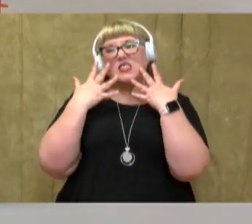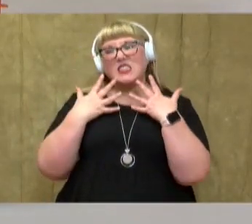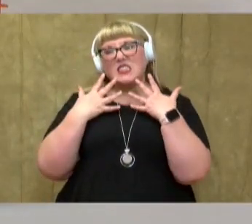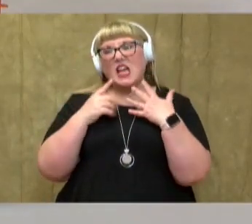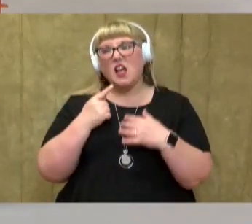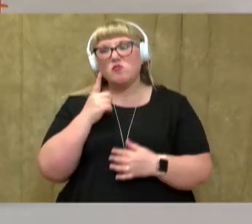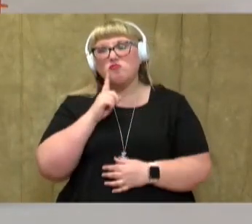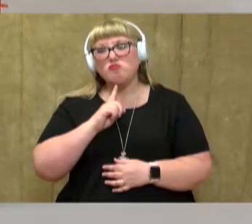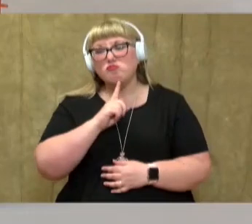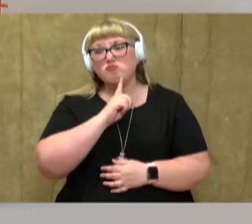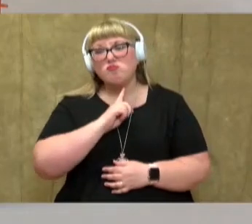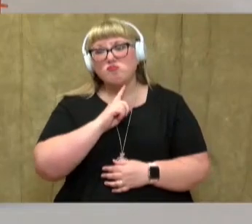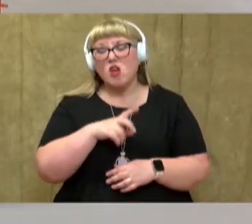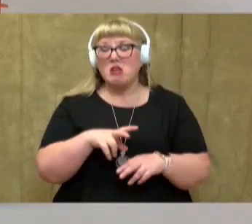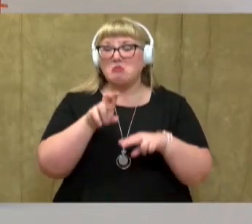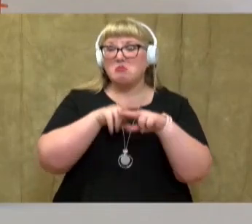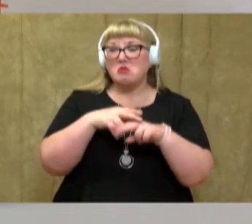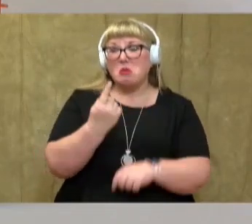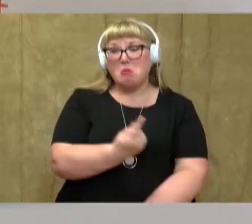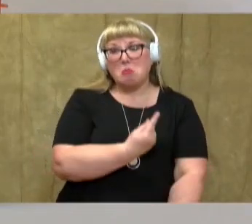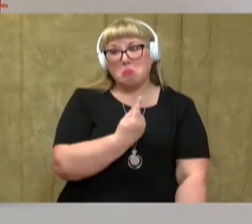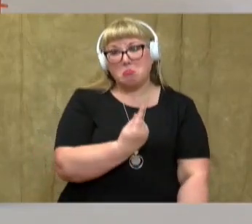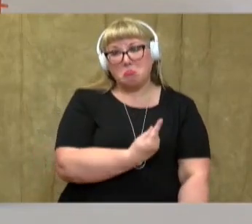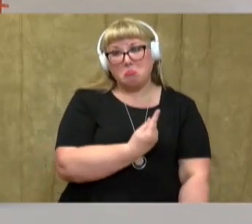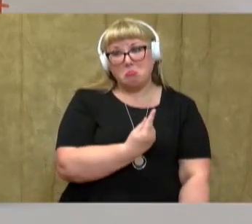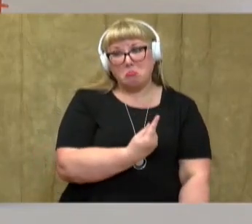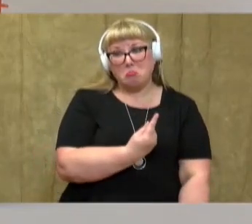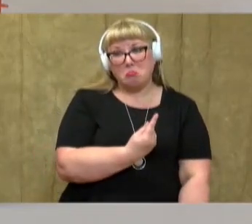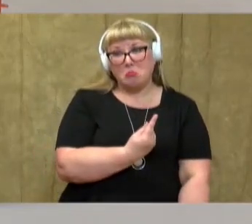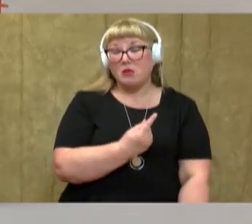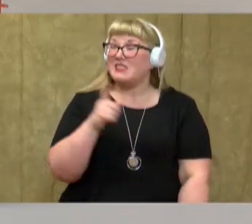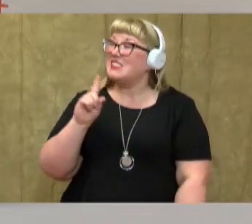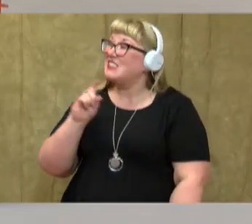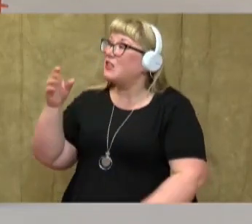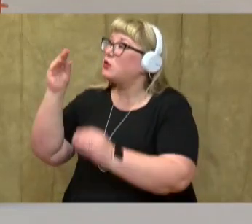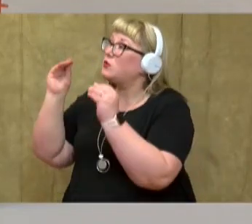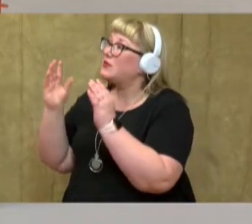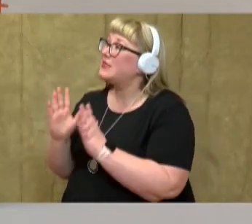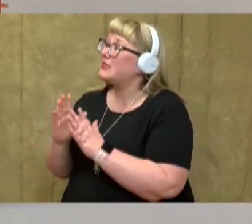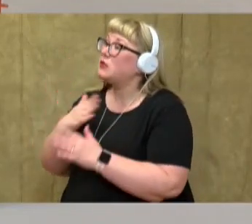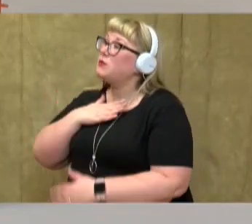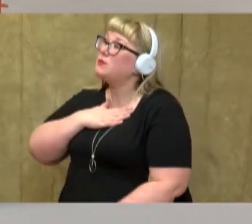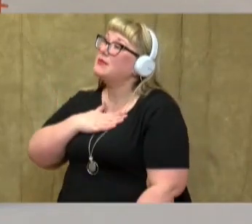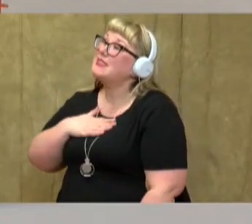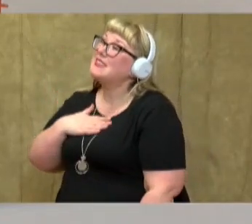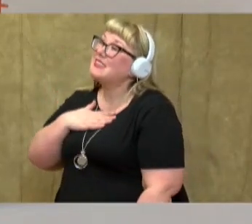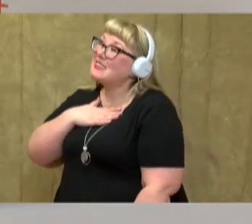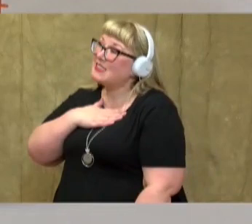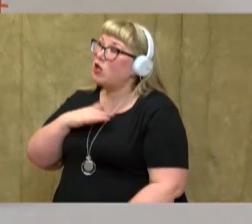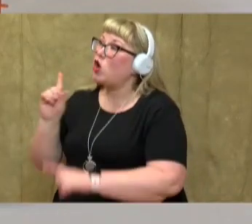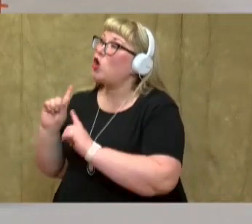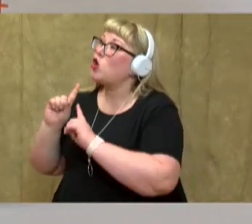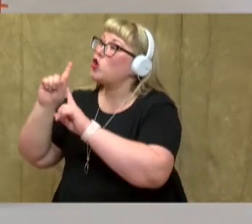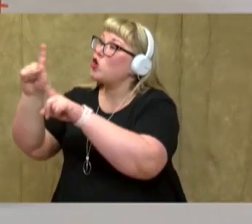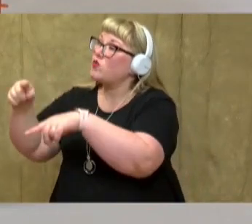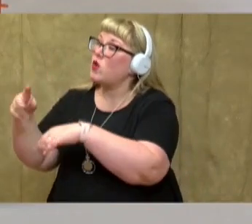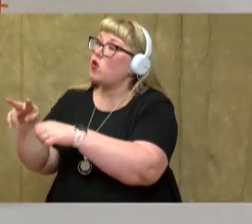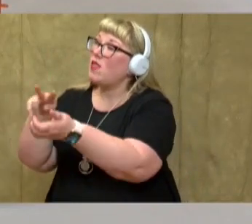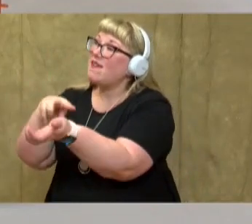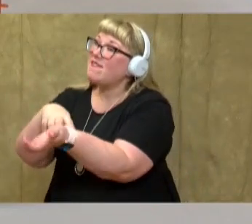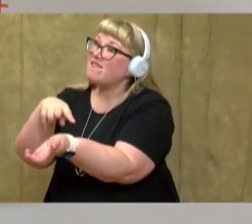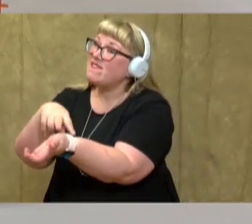lonely, crouching by himself. We ask our teacher nicely to go back to the